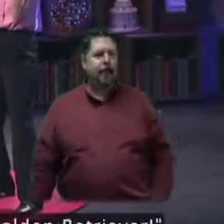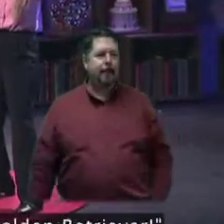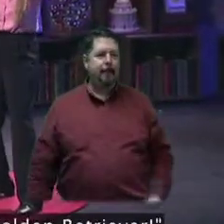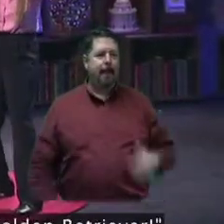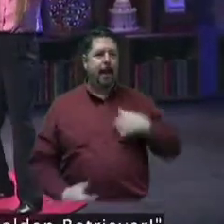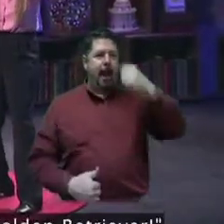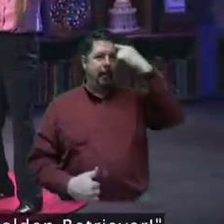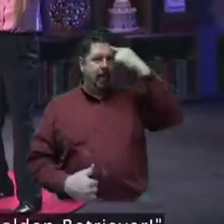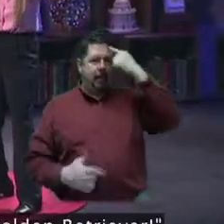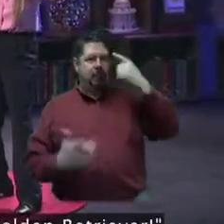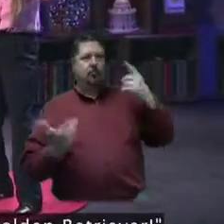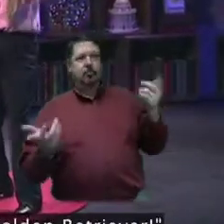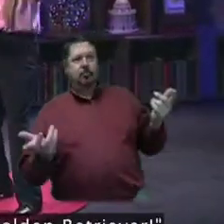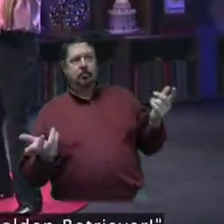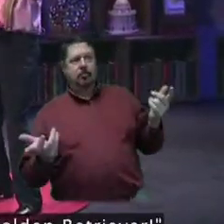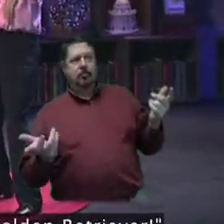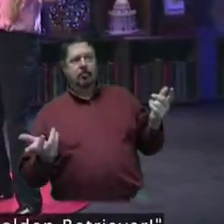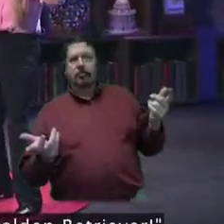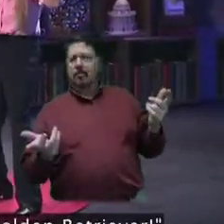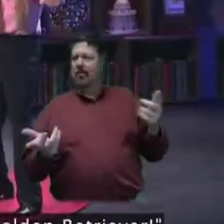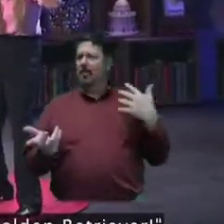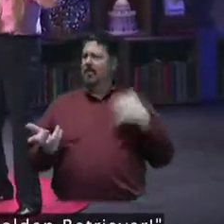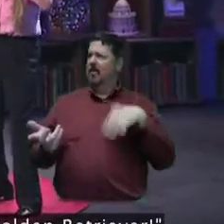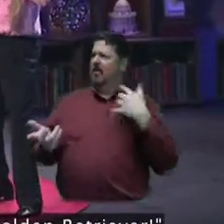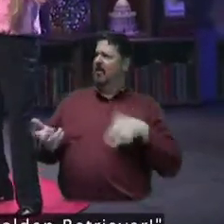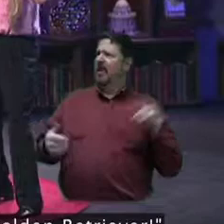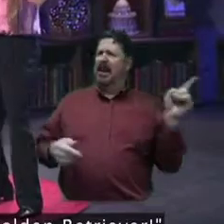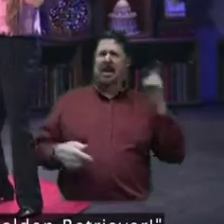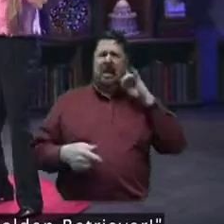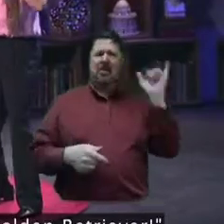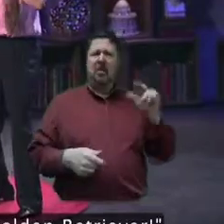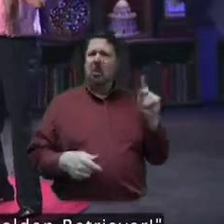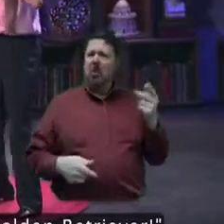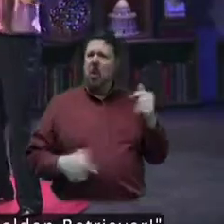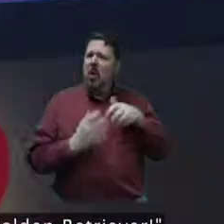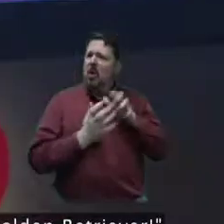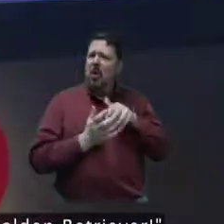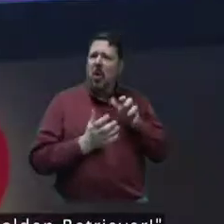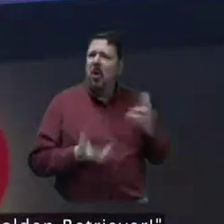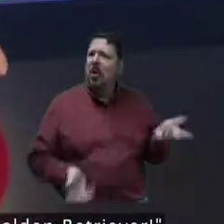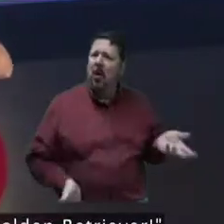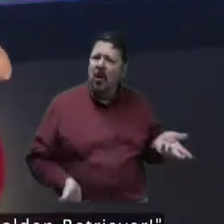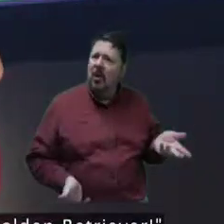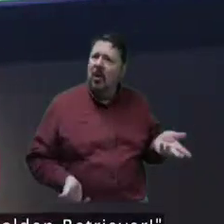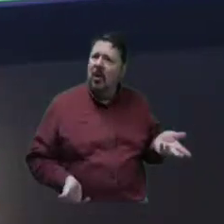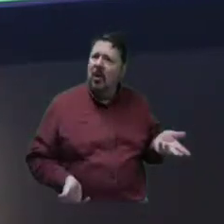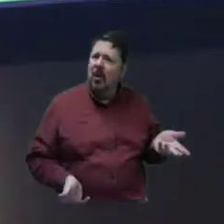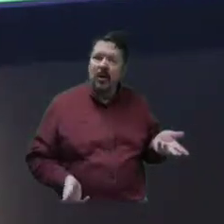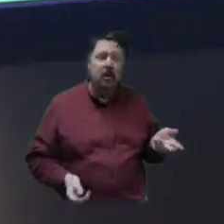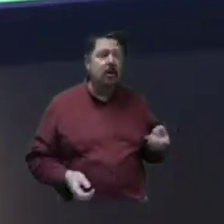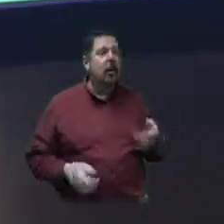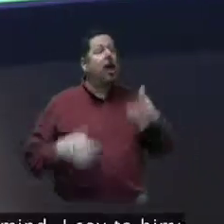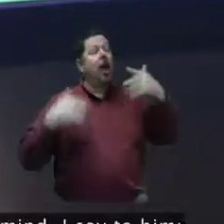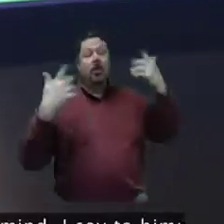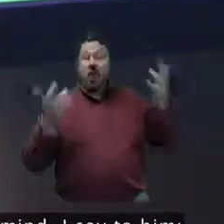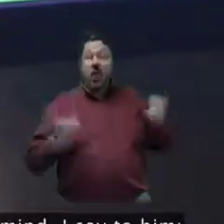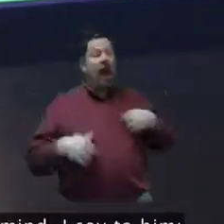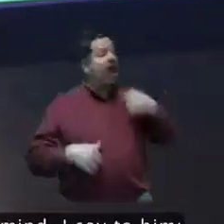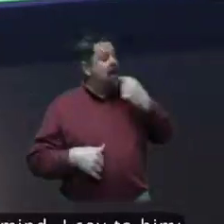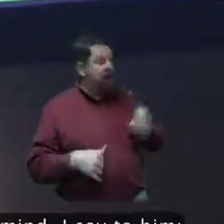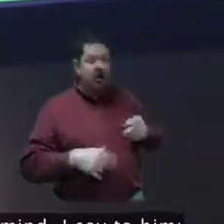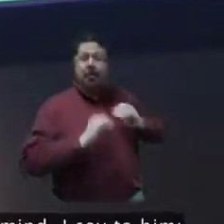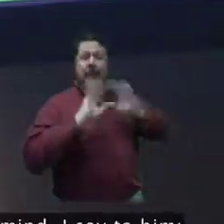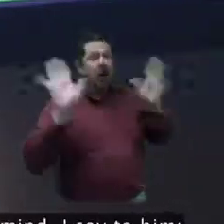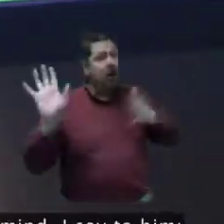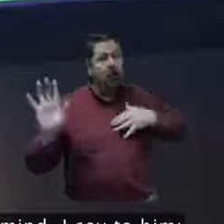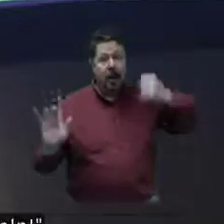and I think to myself, oh my gosh, he sounds like a golden retriever. And so I say to him,